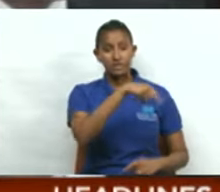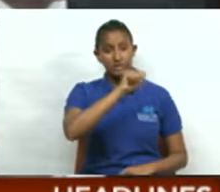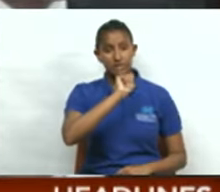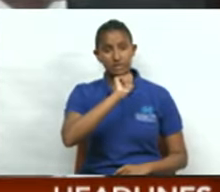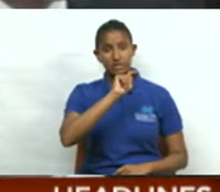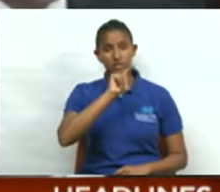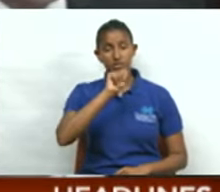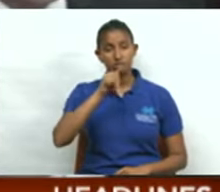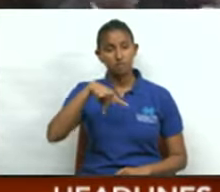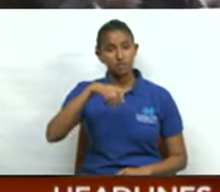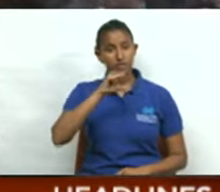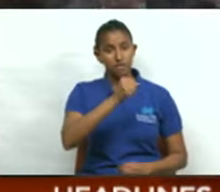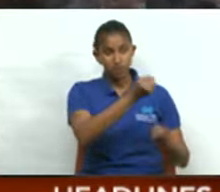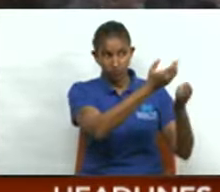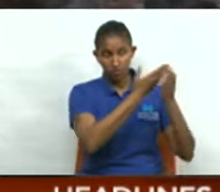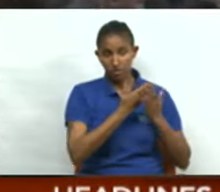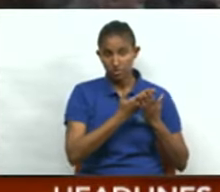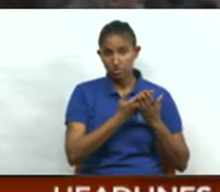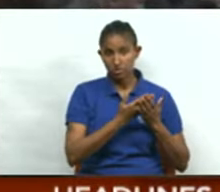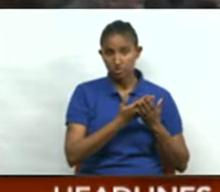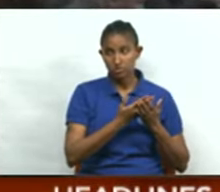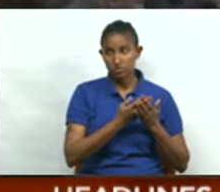Prime Minister.